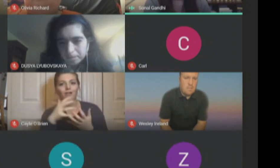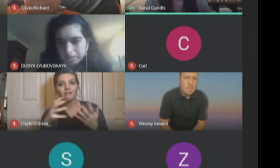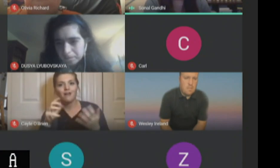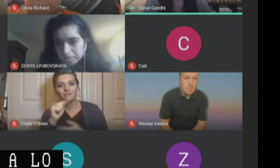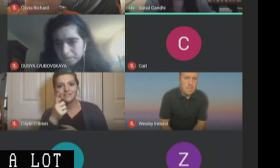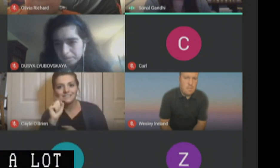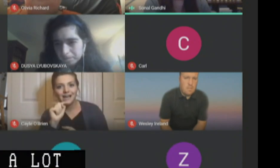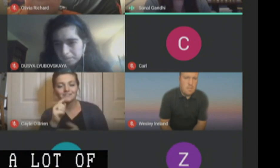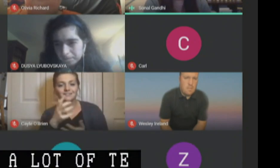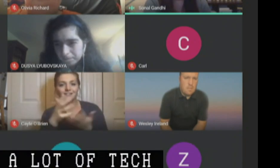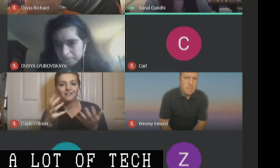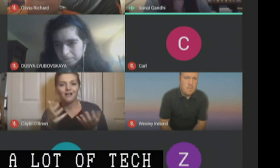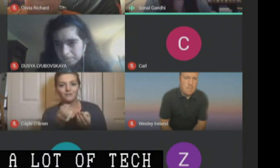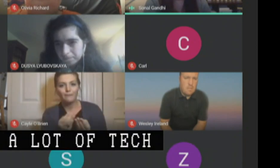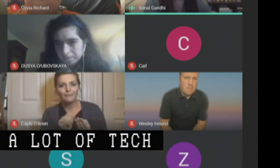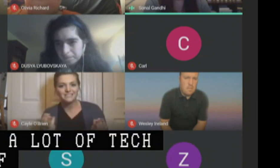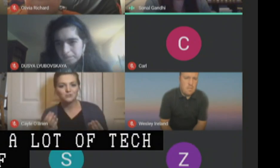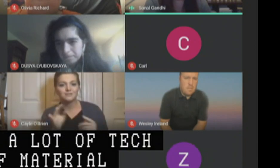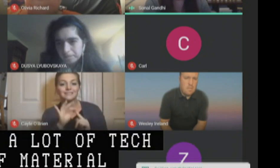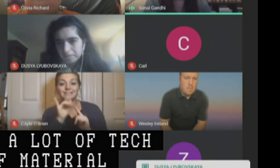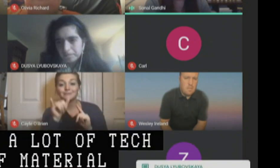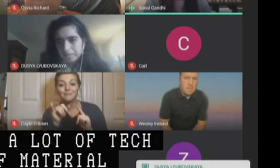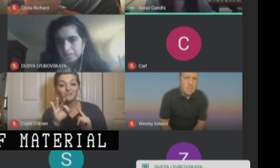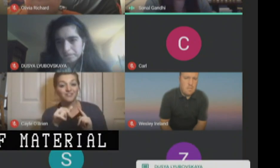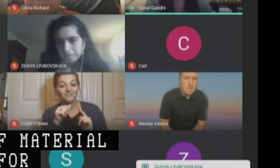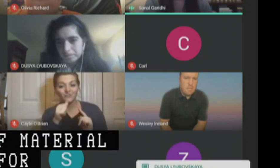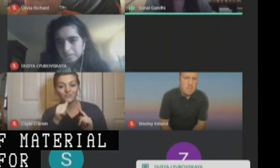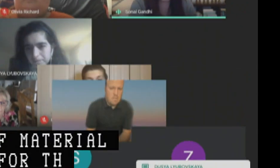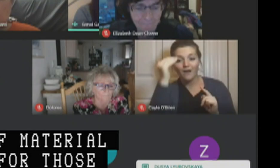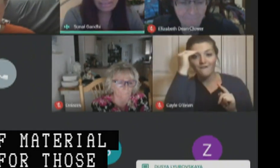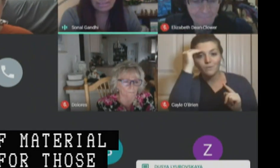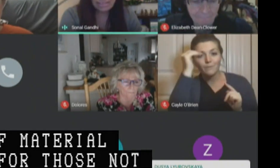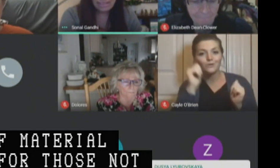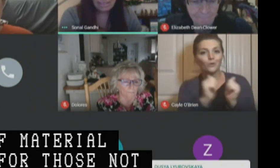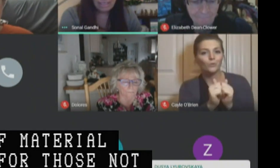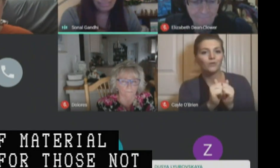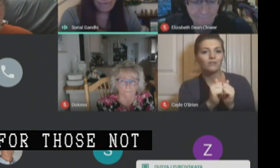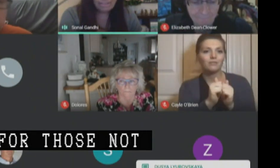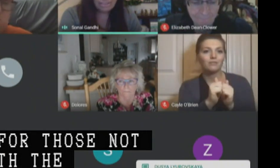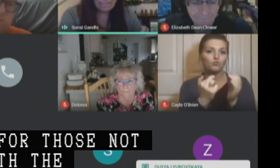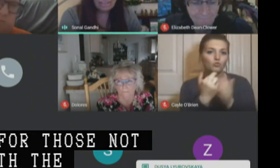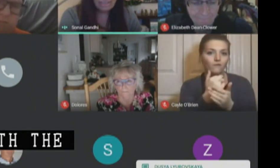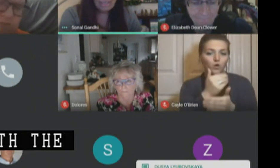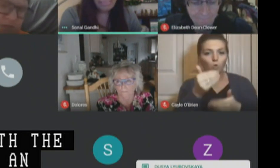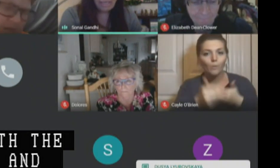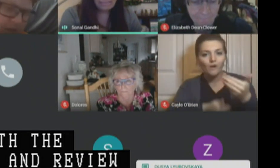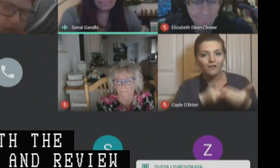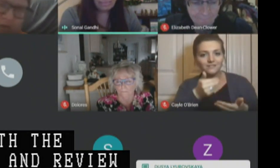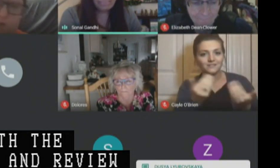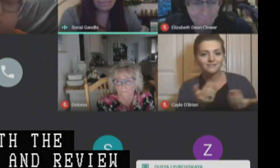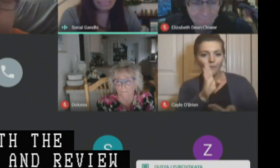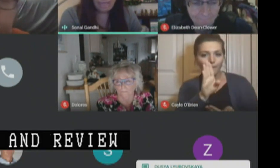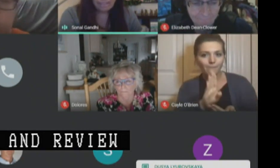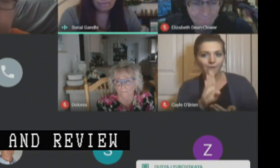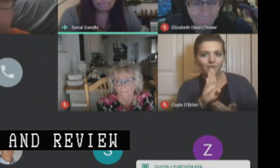material, especially for those of you who are not familiar with the development review process in Boston. But